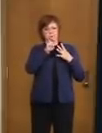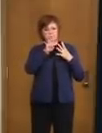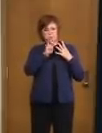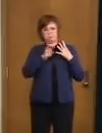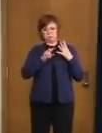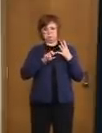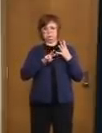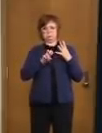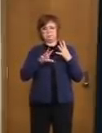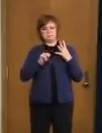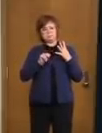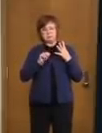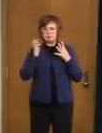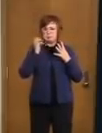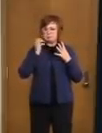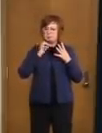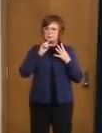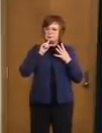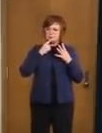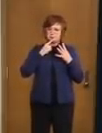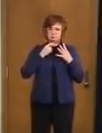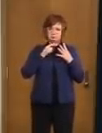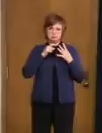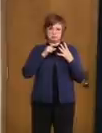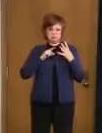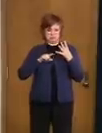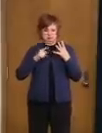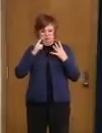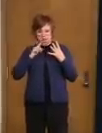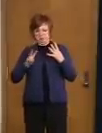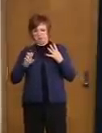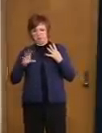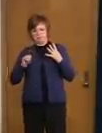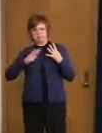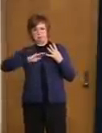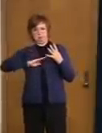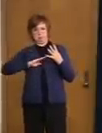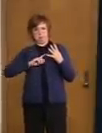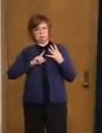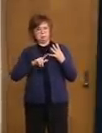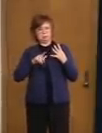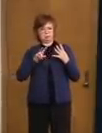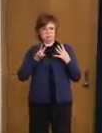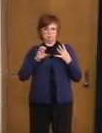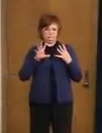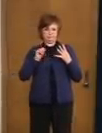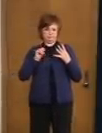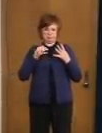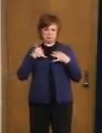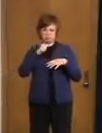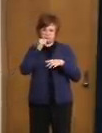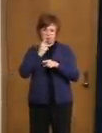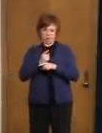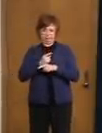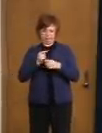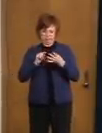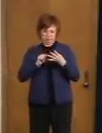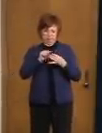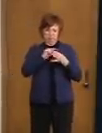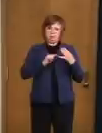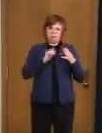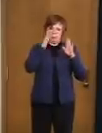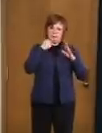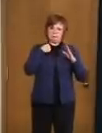looks, almost you have a sense of relief. But again, even 250 is too high. And when we analyze these numbers, what we see